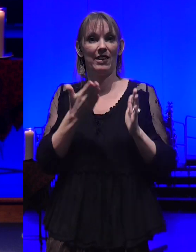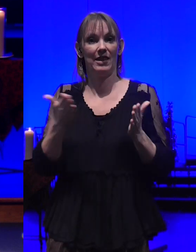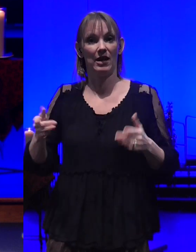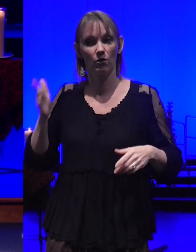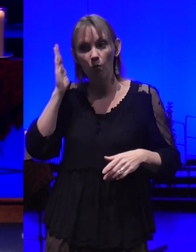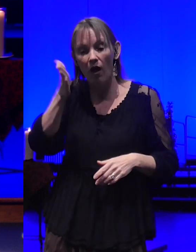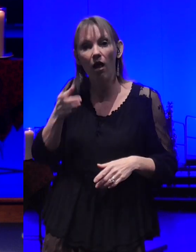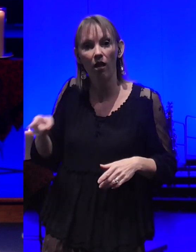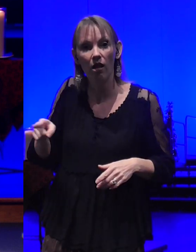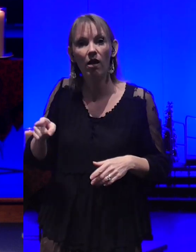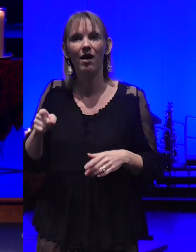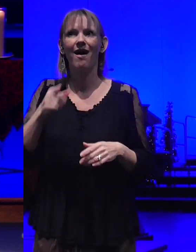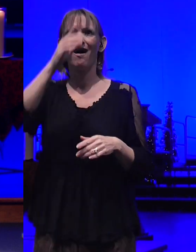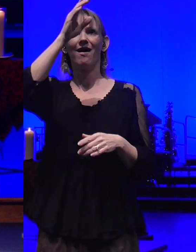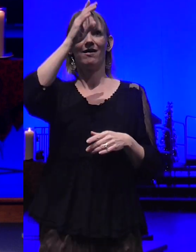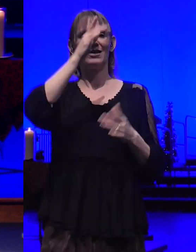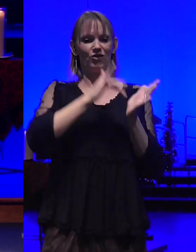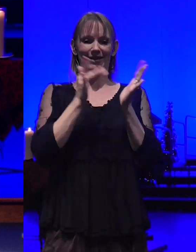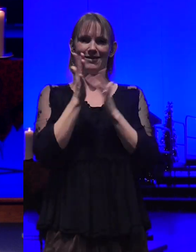And he was calling us to that.